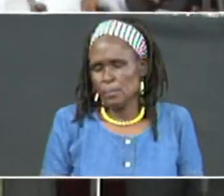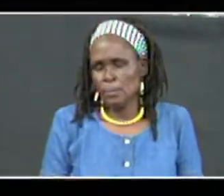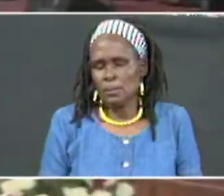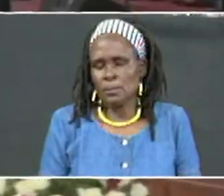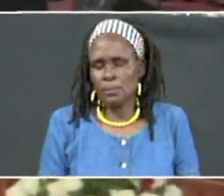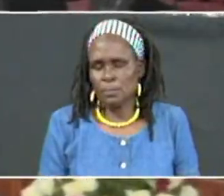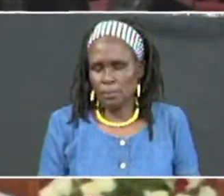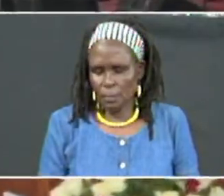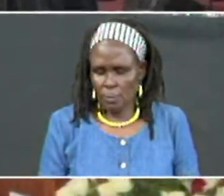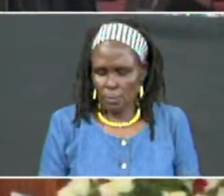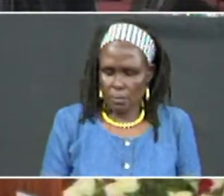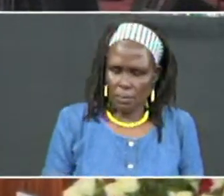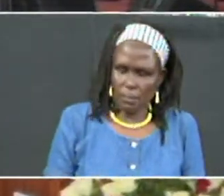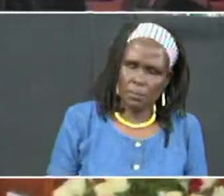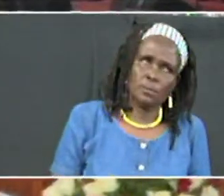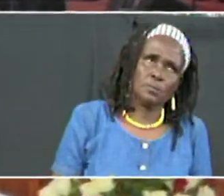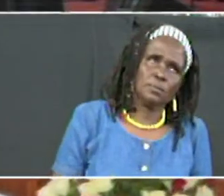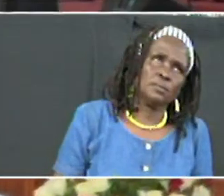Hear our